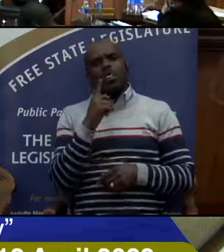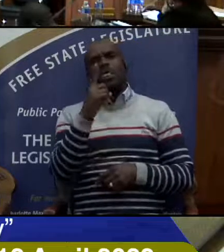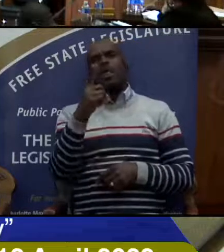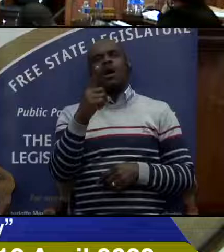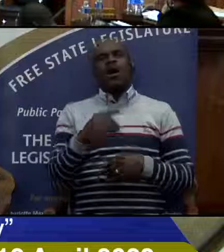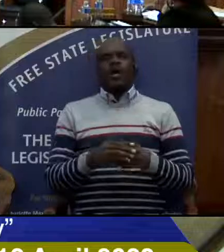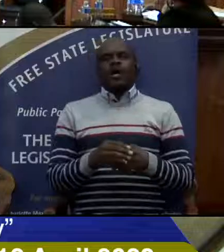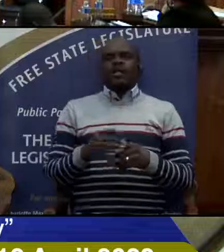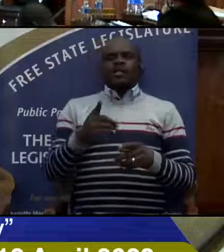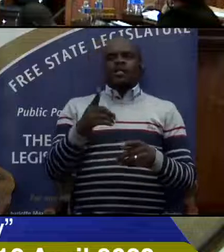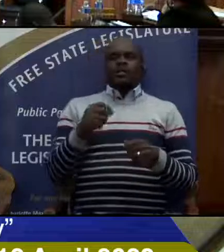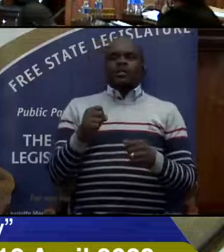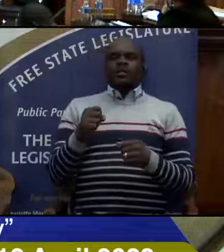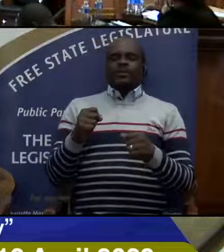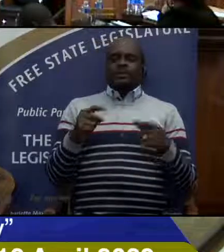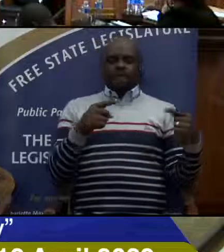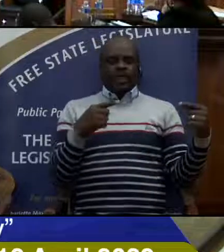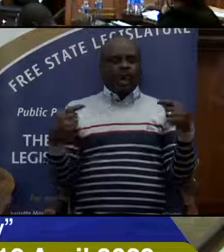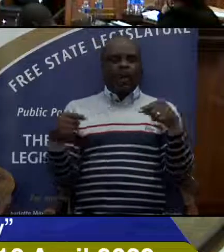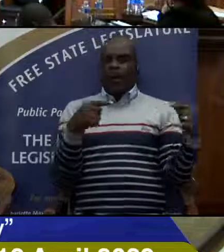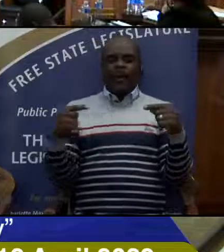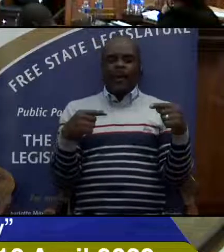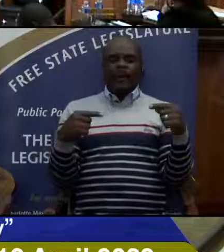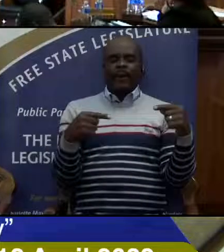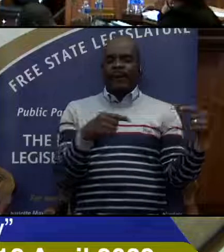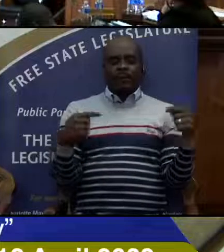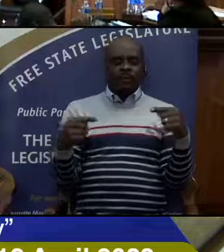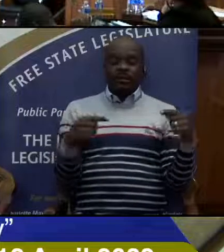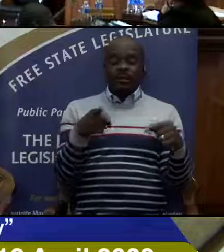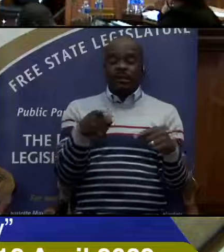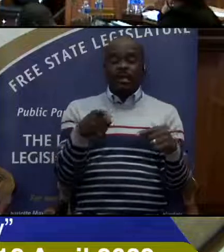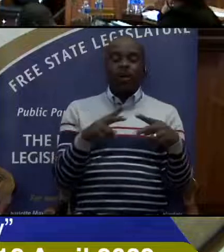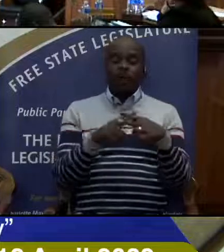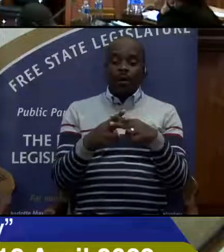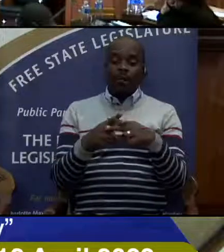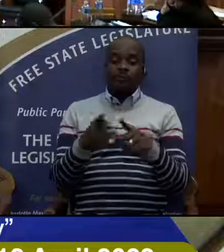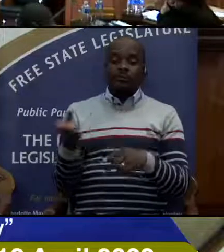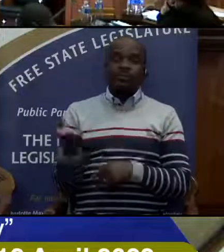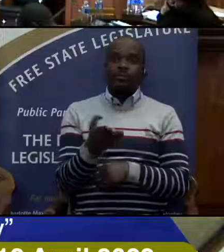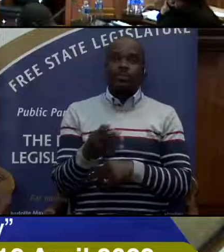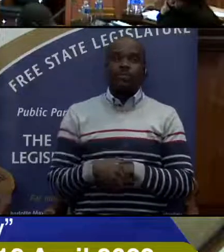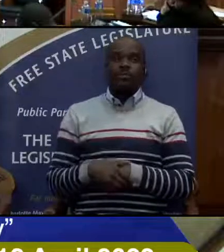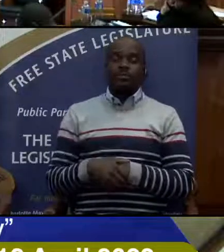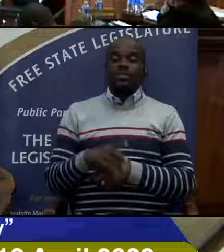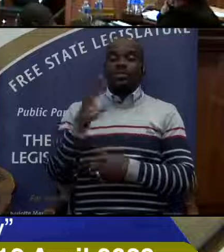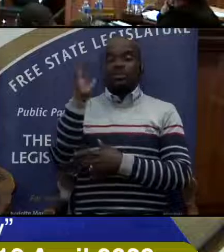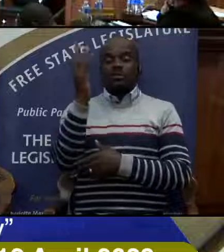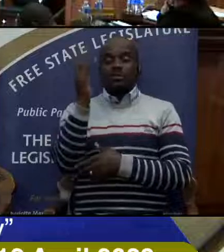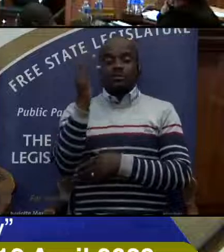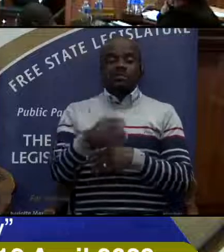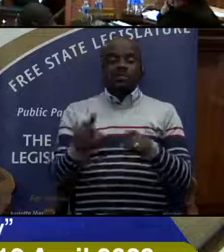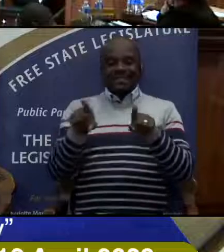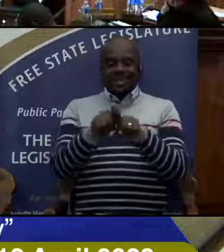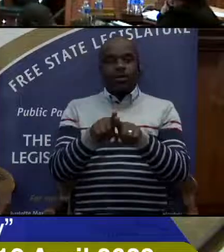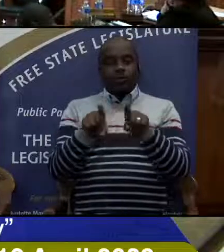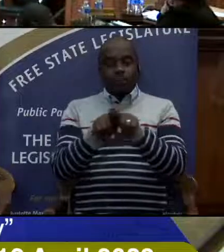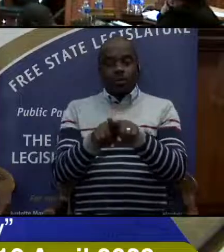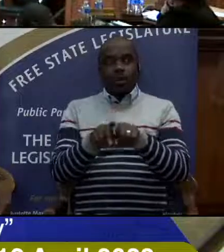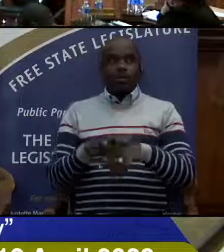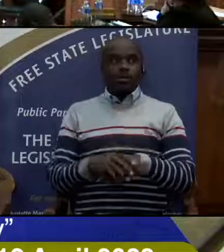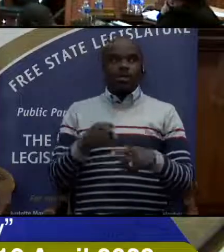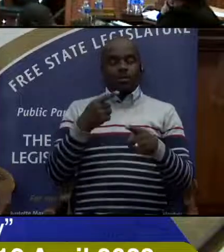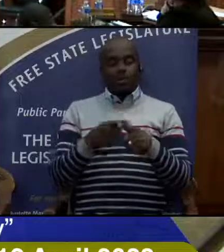contradicting each other and even themselves in the same speeches. It is very evident for all